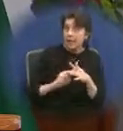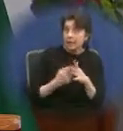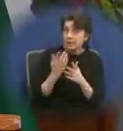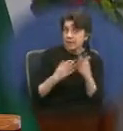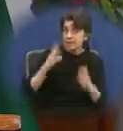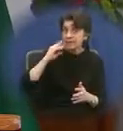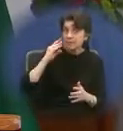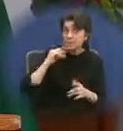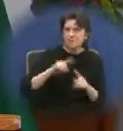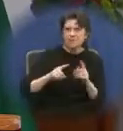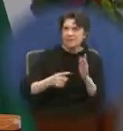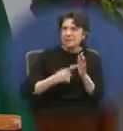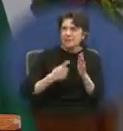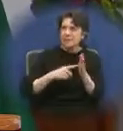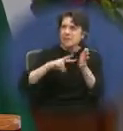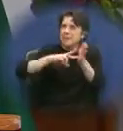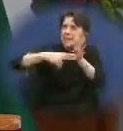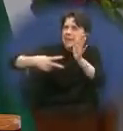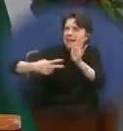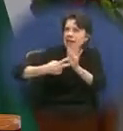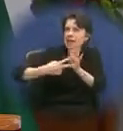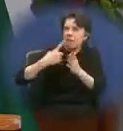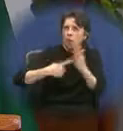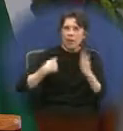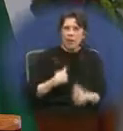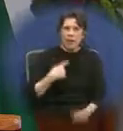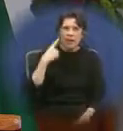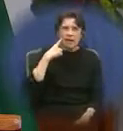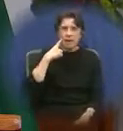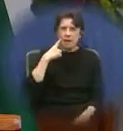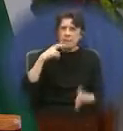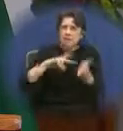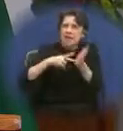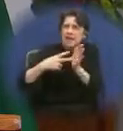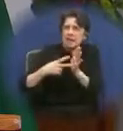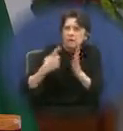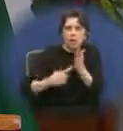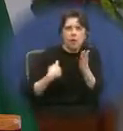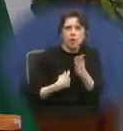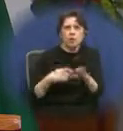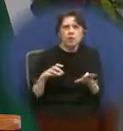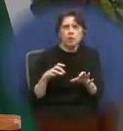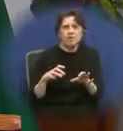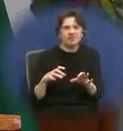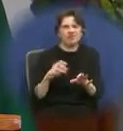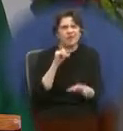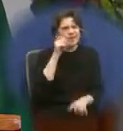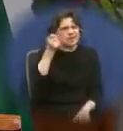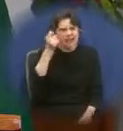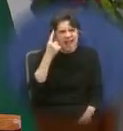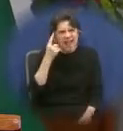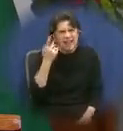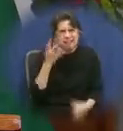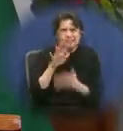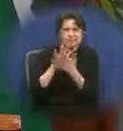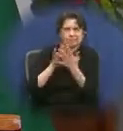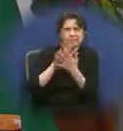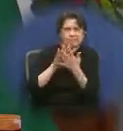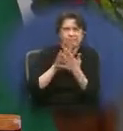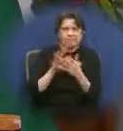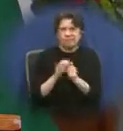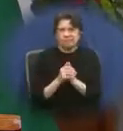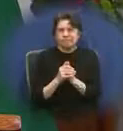experience, but sometimes the meaning of what we hear or what we are about can be pretty obscure. It can be kind of missing the